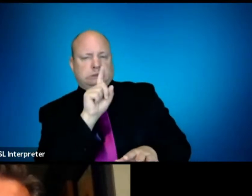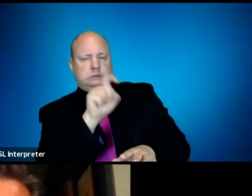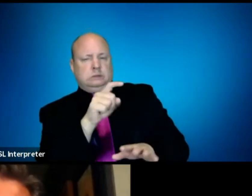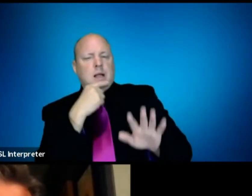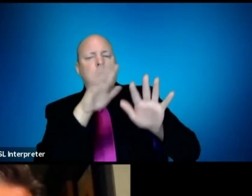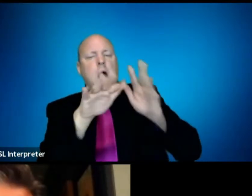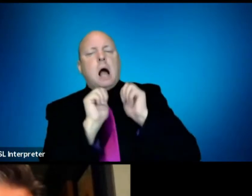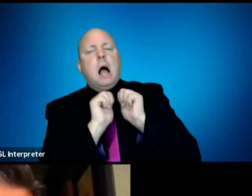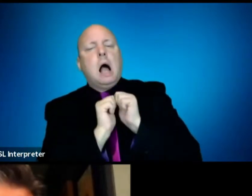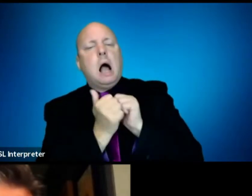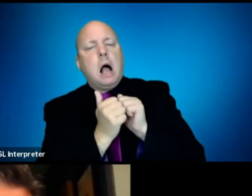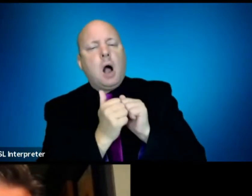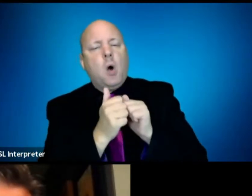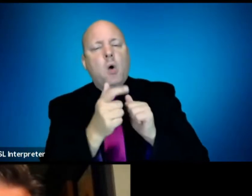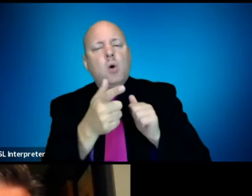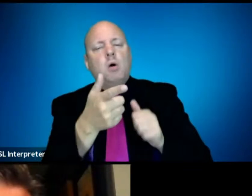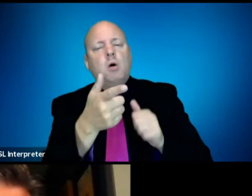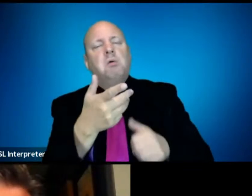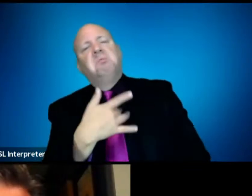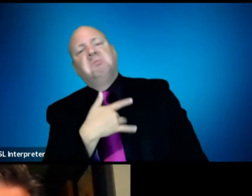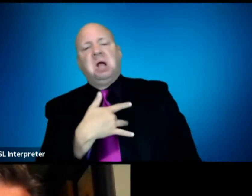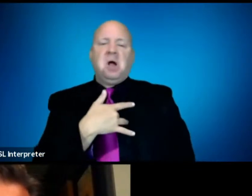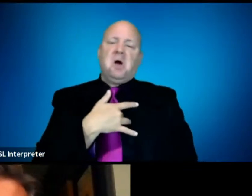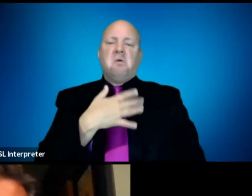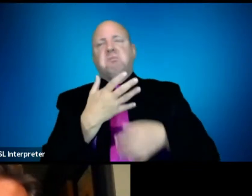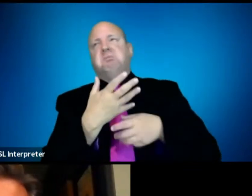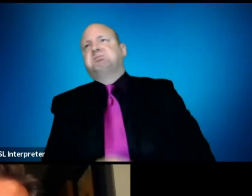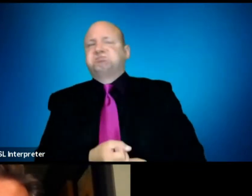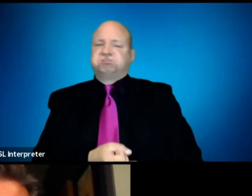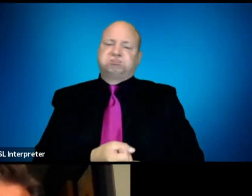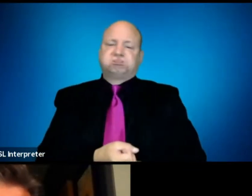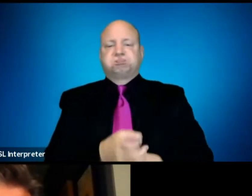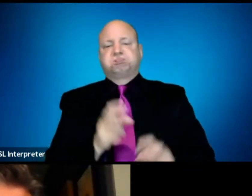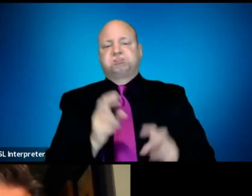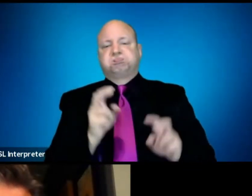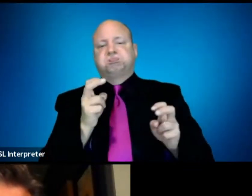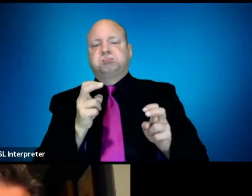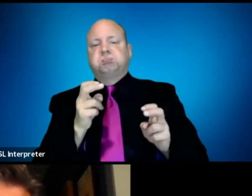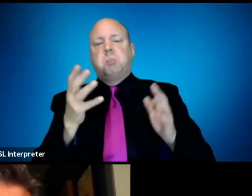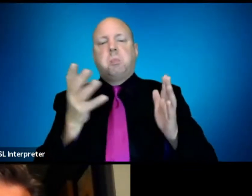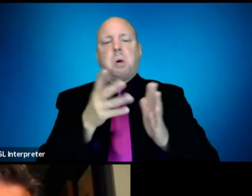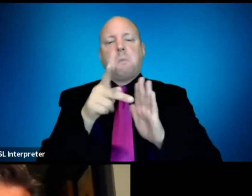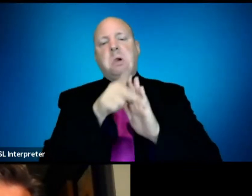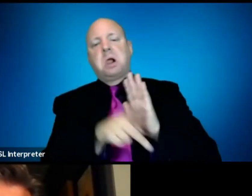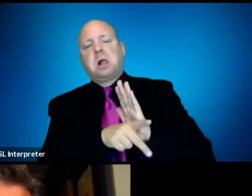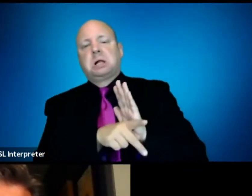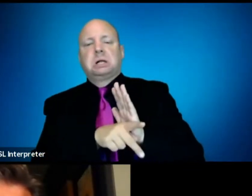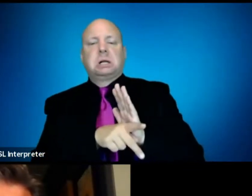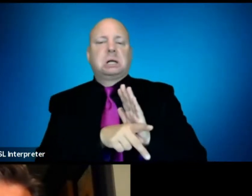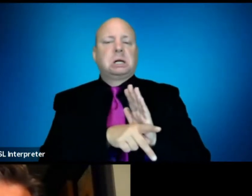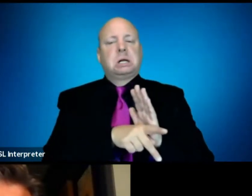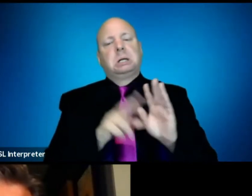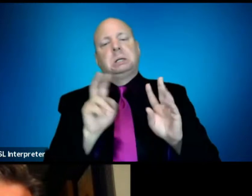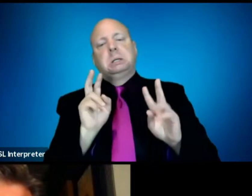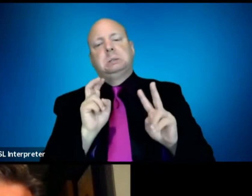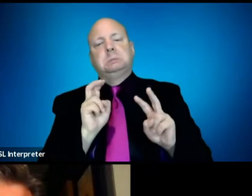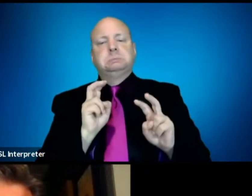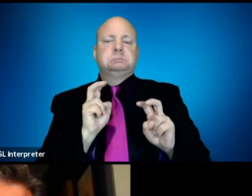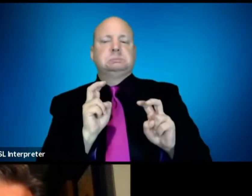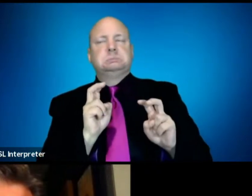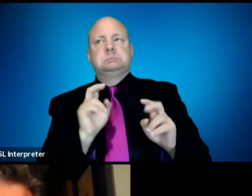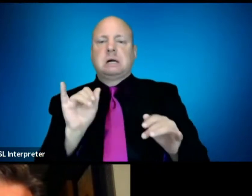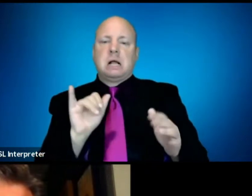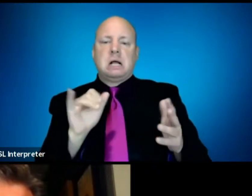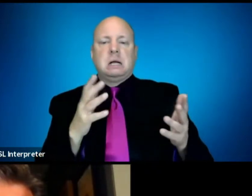that that essentially the policy for what counts as a close contact and who needs to be quarantined is